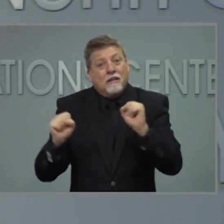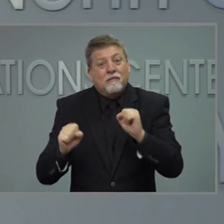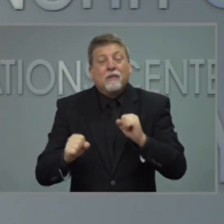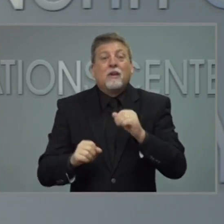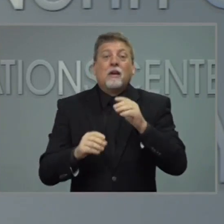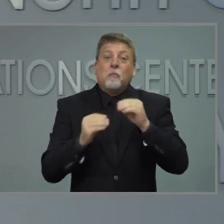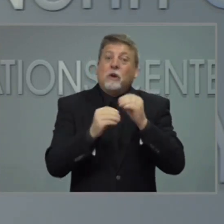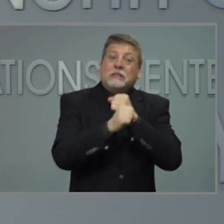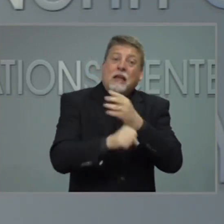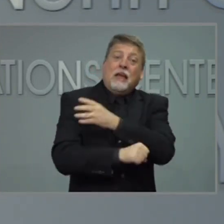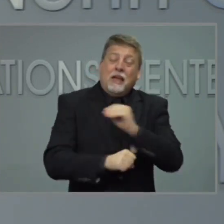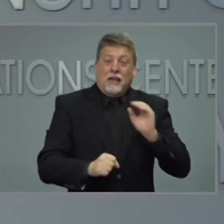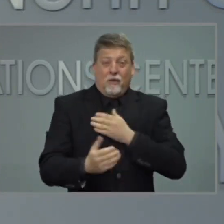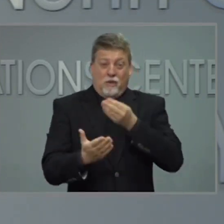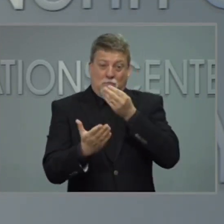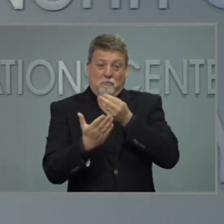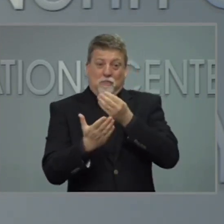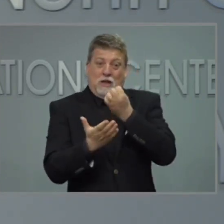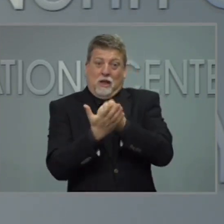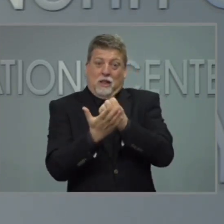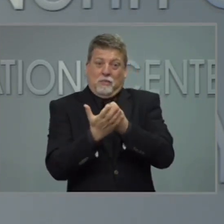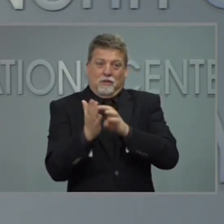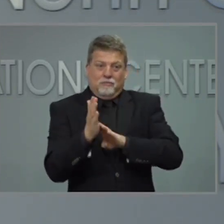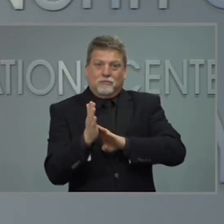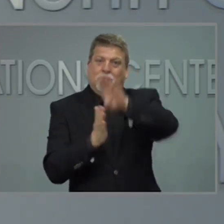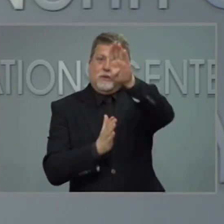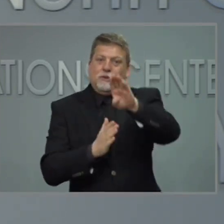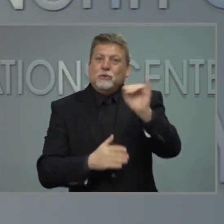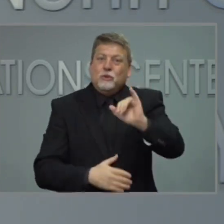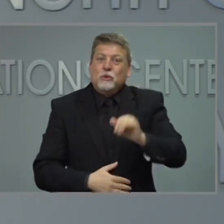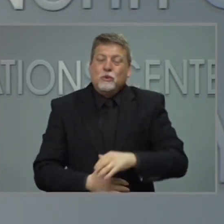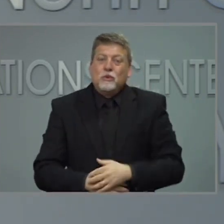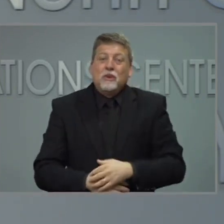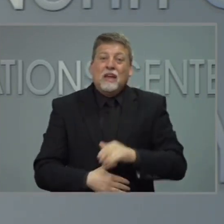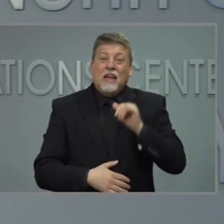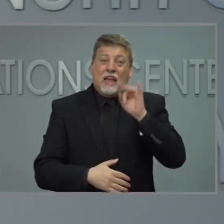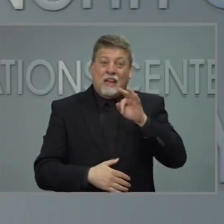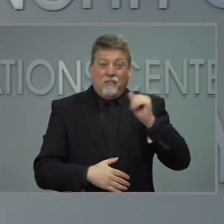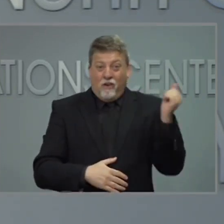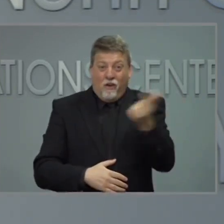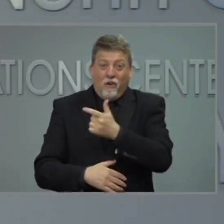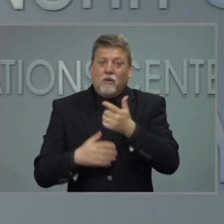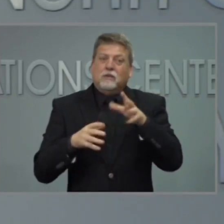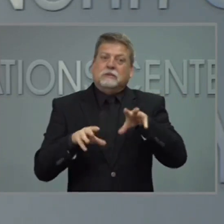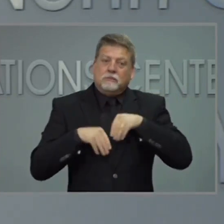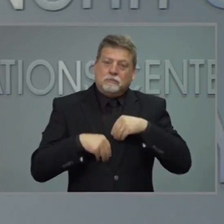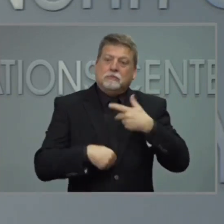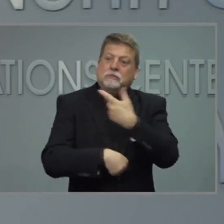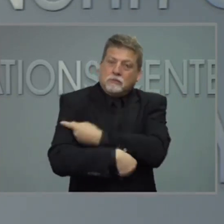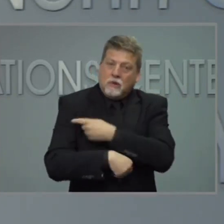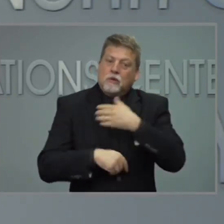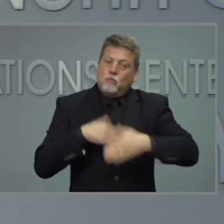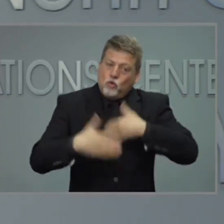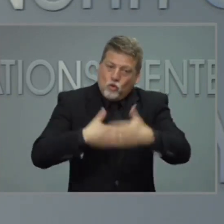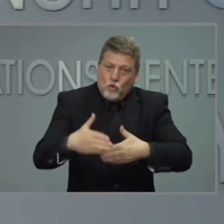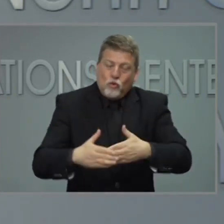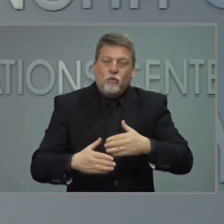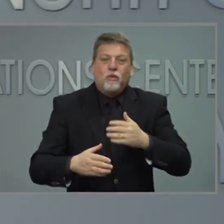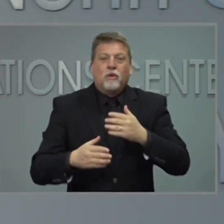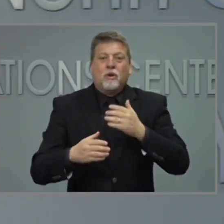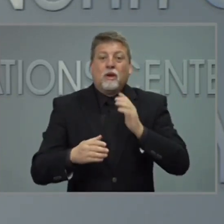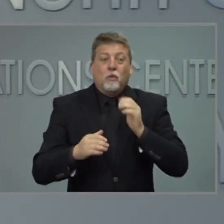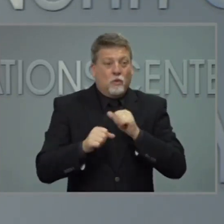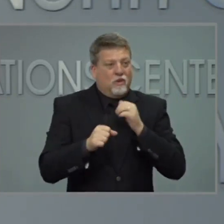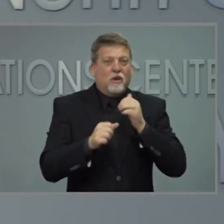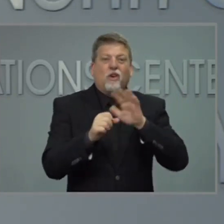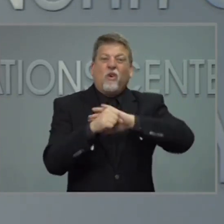our part, we can put this pandemic in the rearview mirror once and for all. At this time, I'll recognize